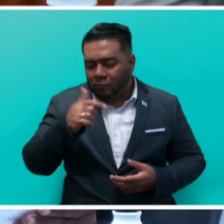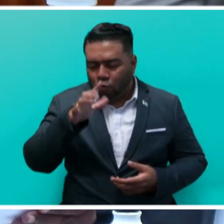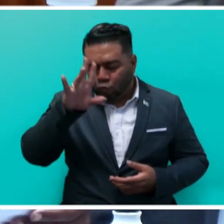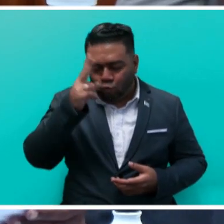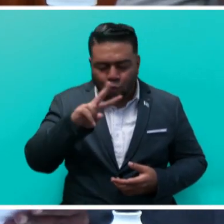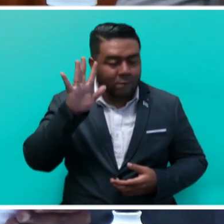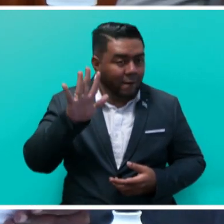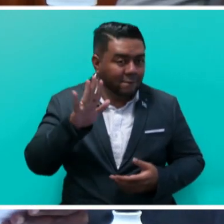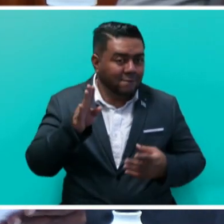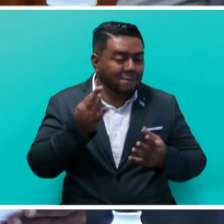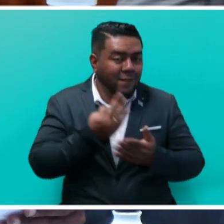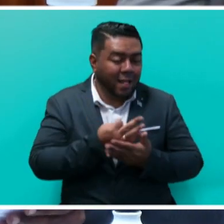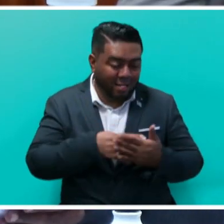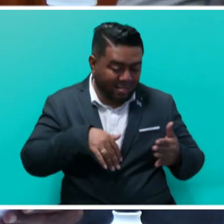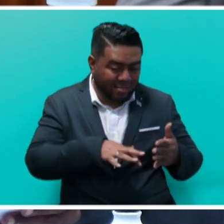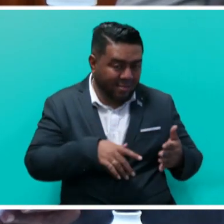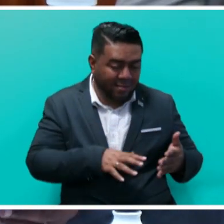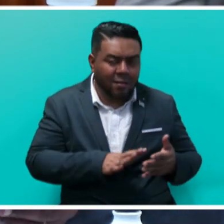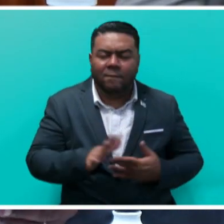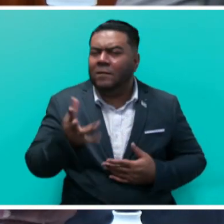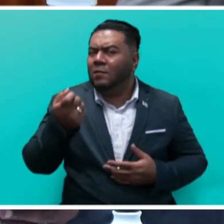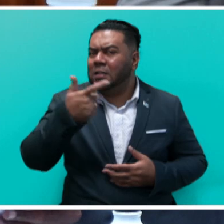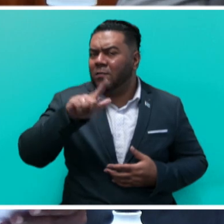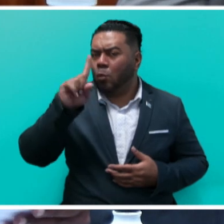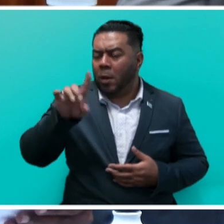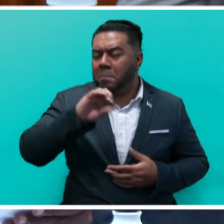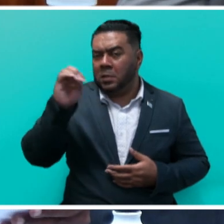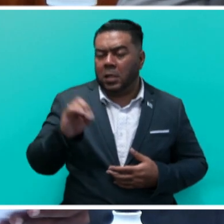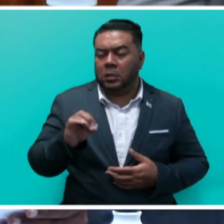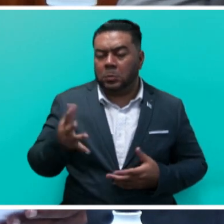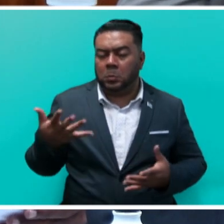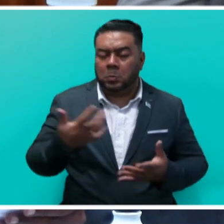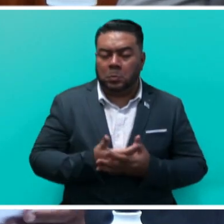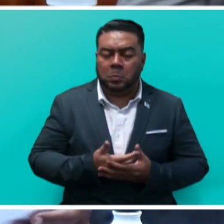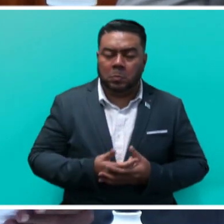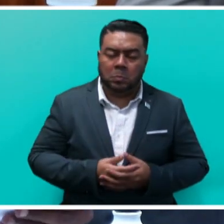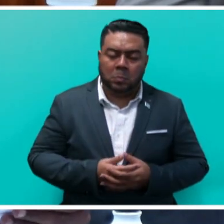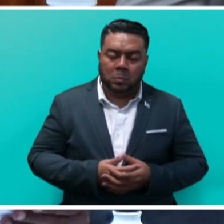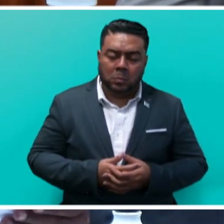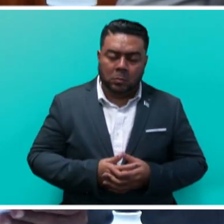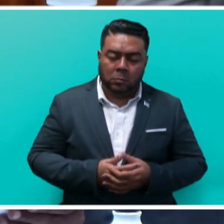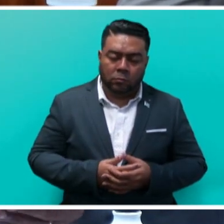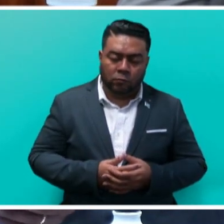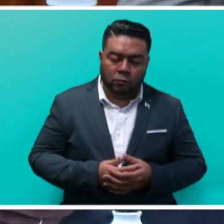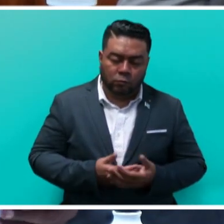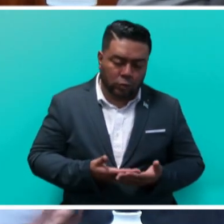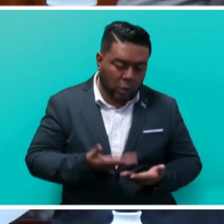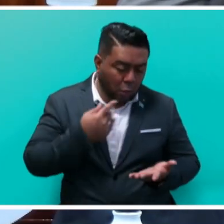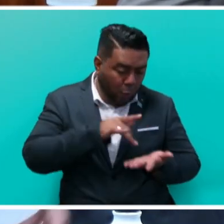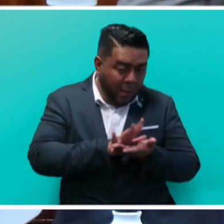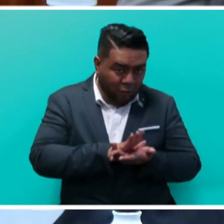124,762 filings, including initial 71%, amendment 4.9%, termination